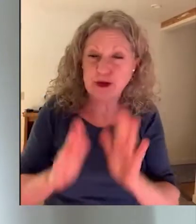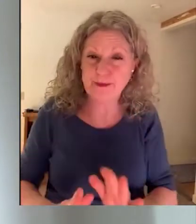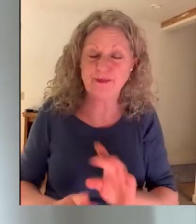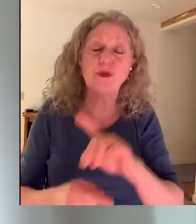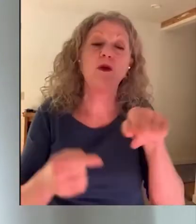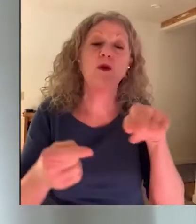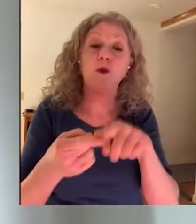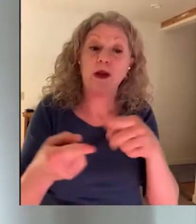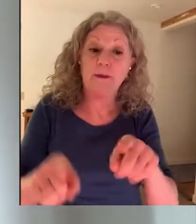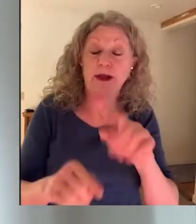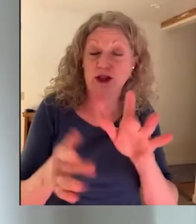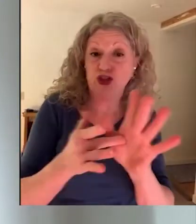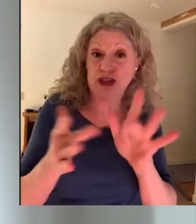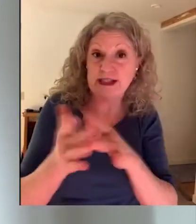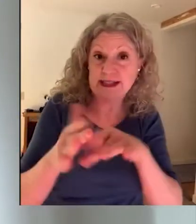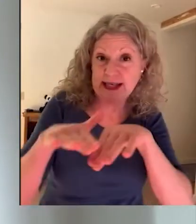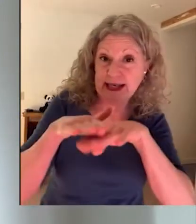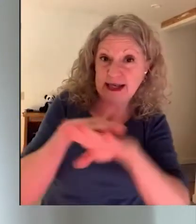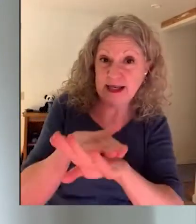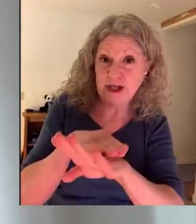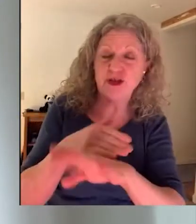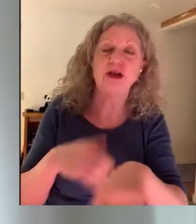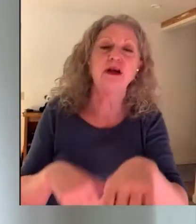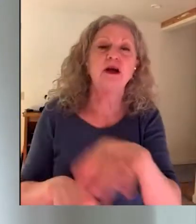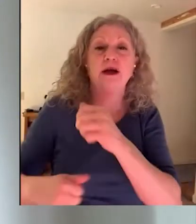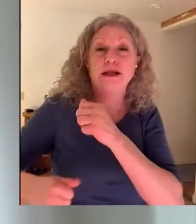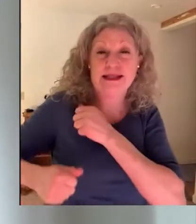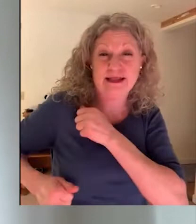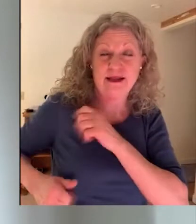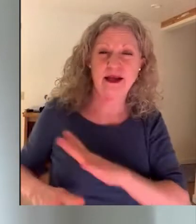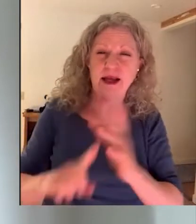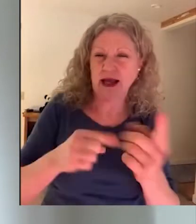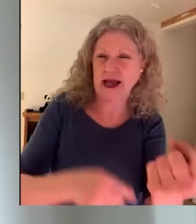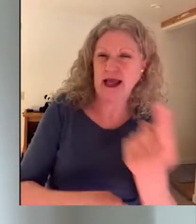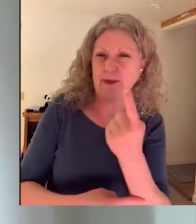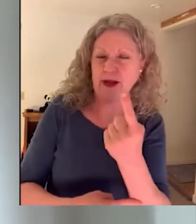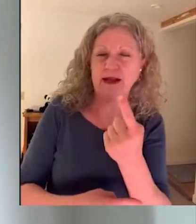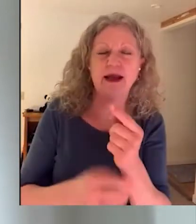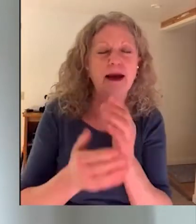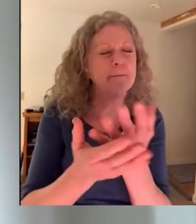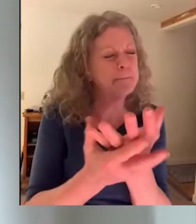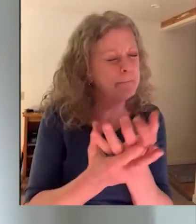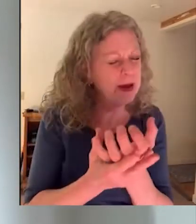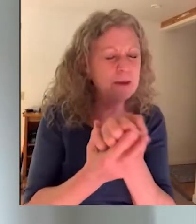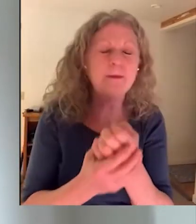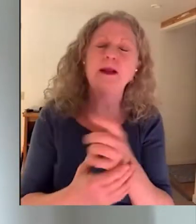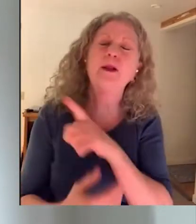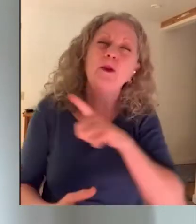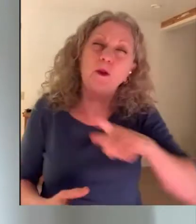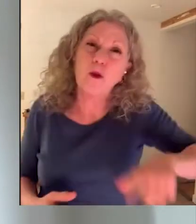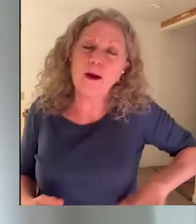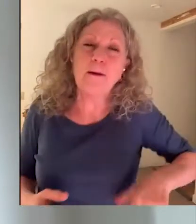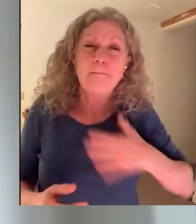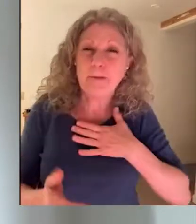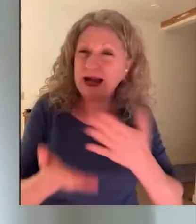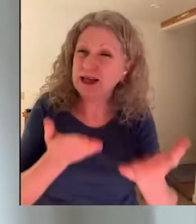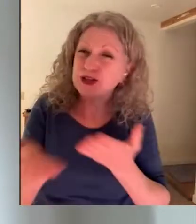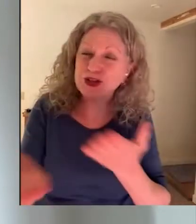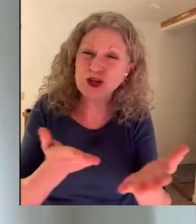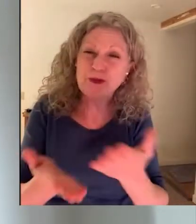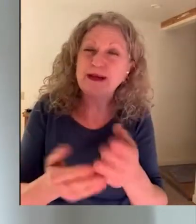Capernaum, a centurion came to him, appealing to him and saying, "Lord, my servant is lying at